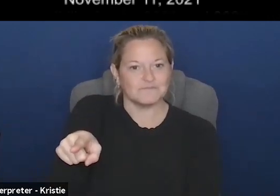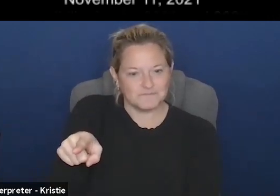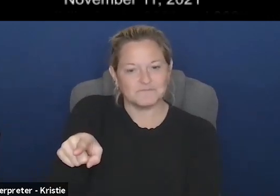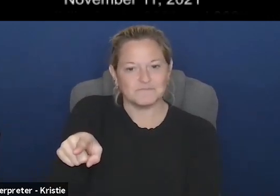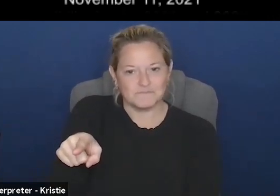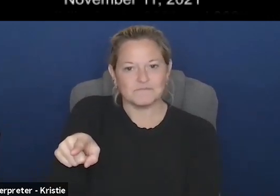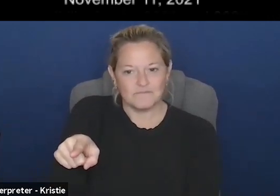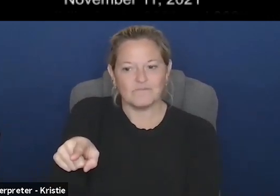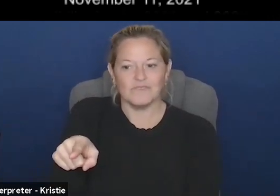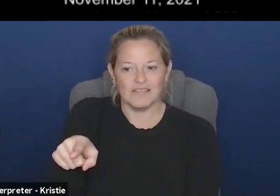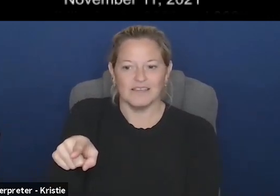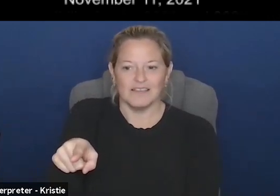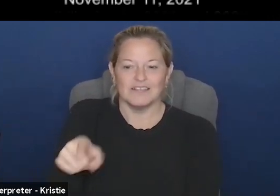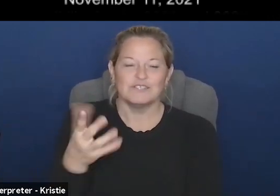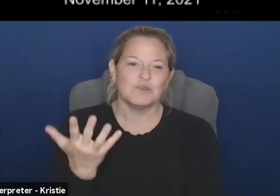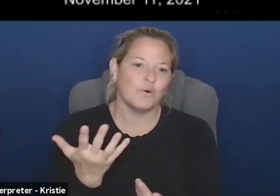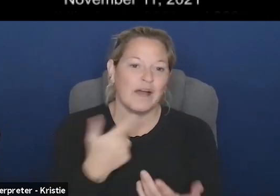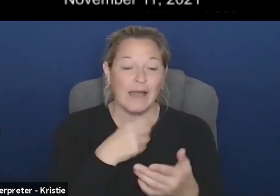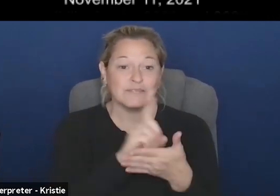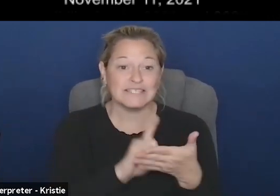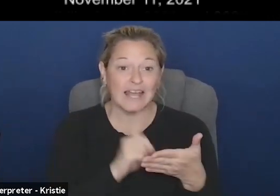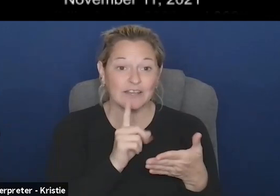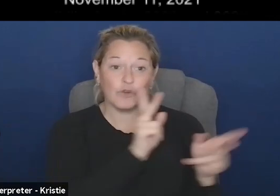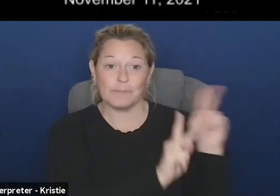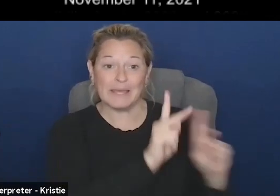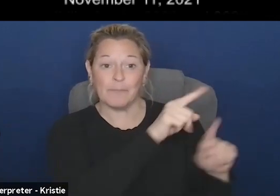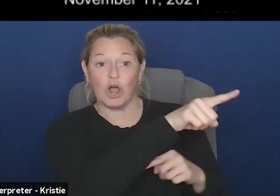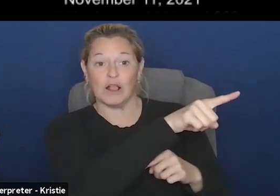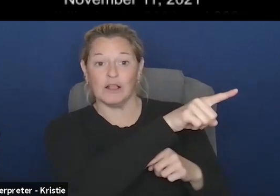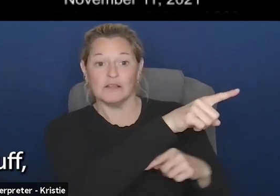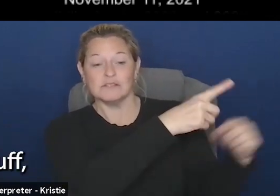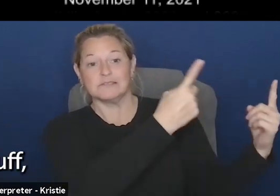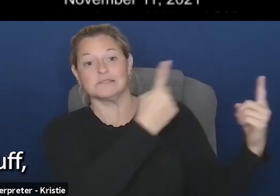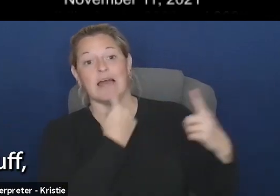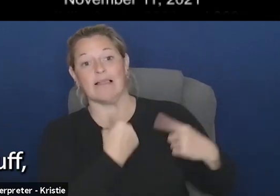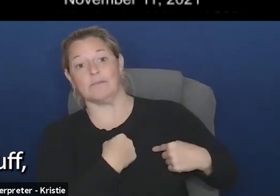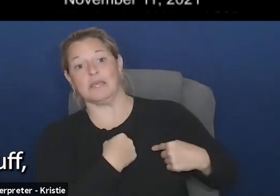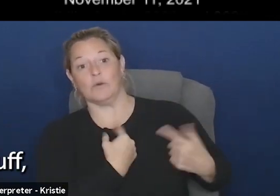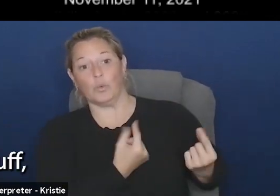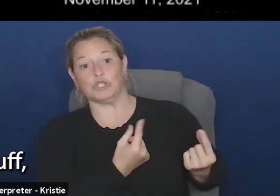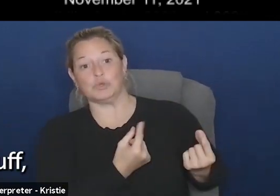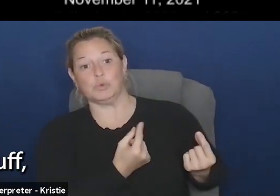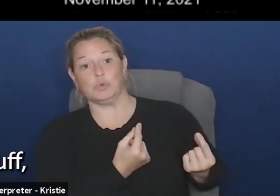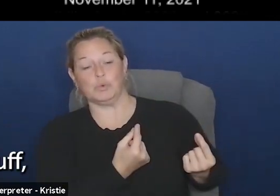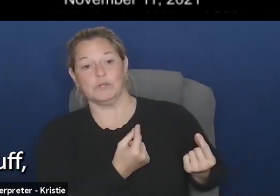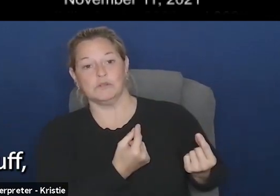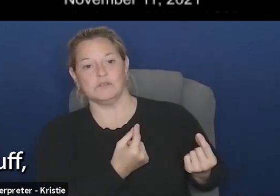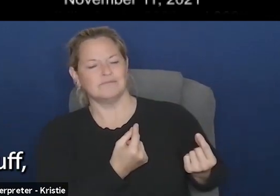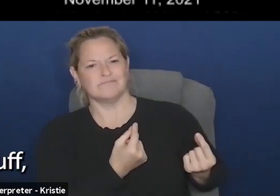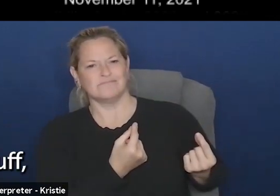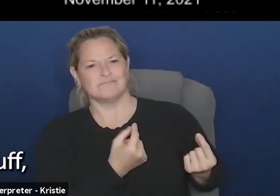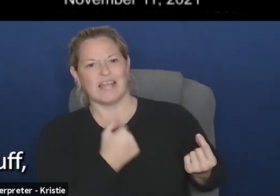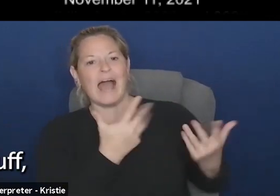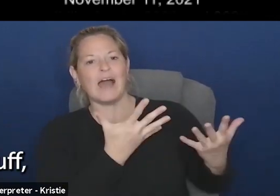noticed. And so I realized that if I wanted to be one of these people calling the shots, and not just a blind guy who thought he